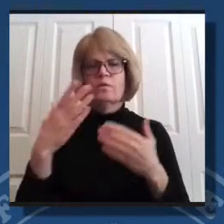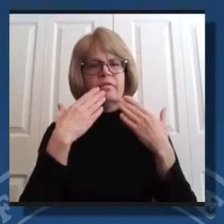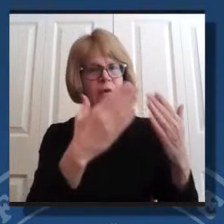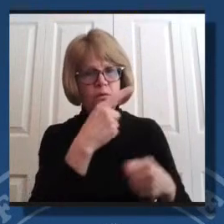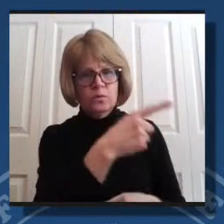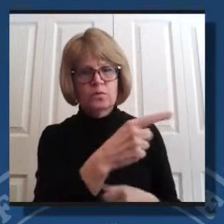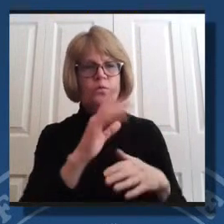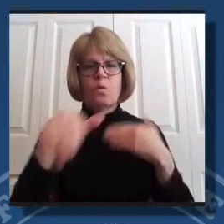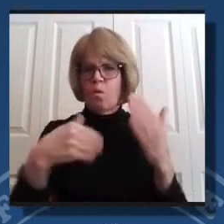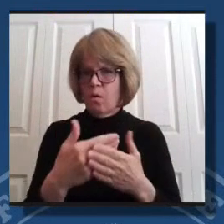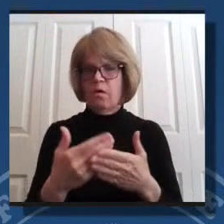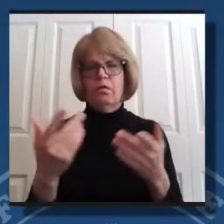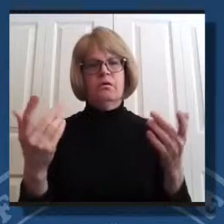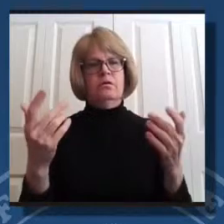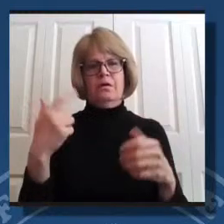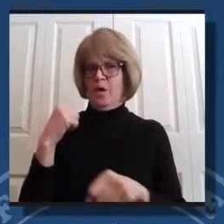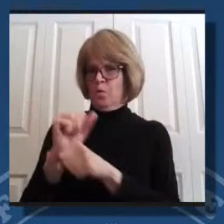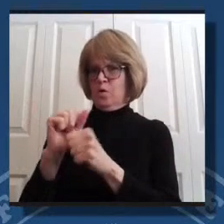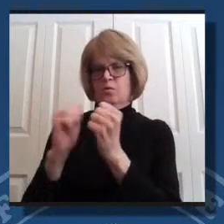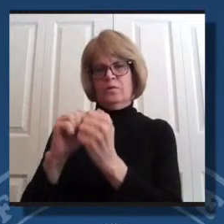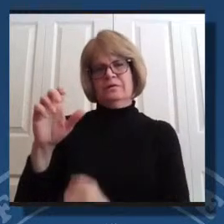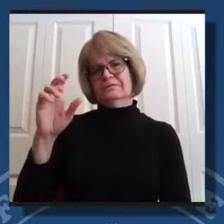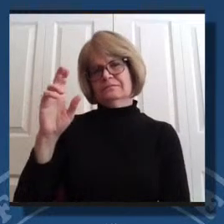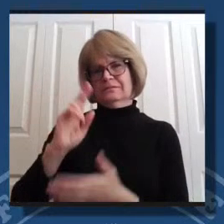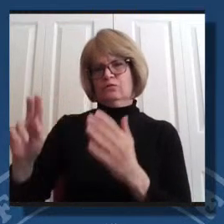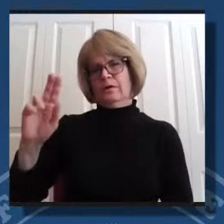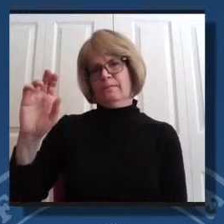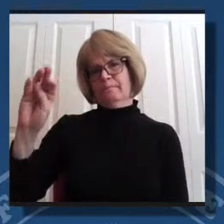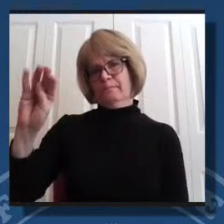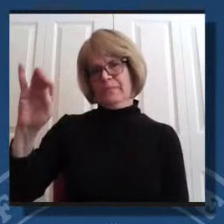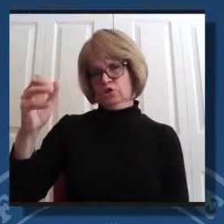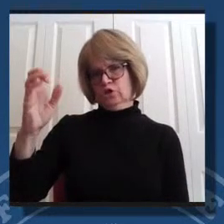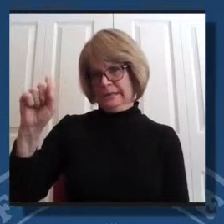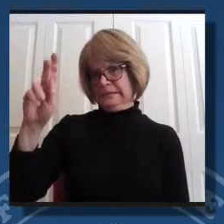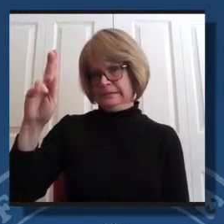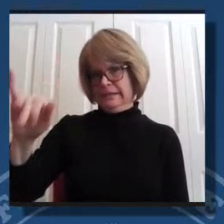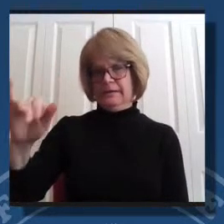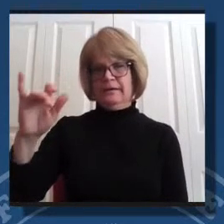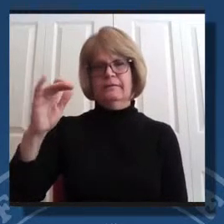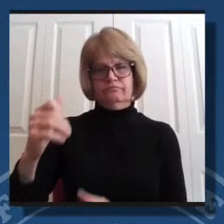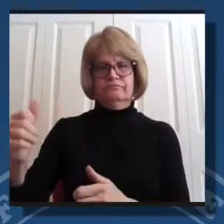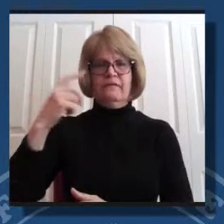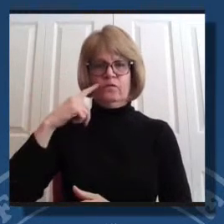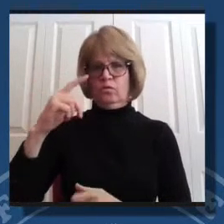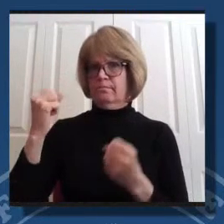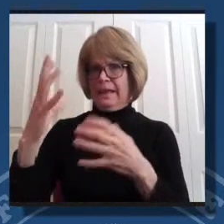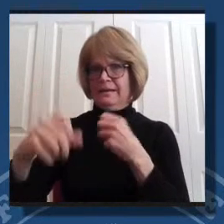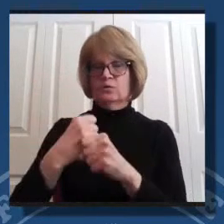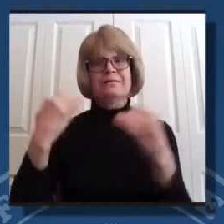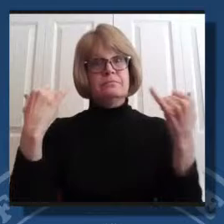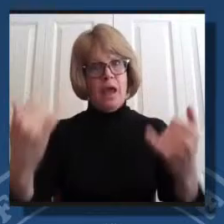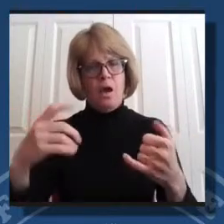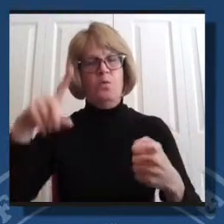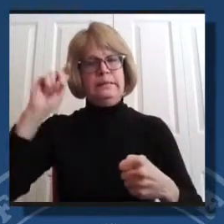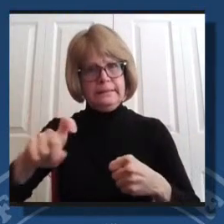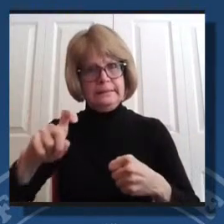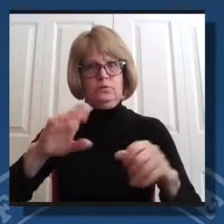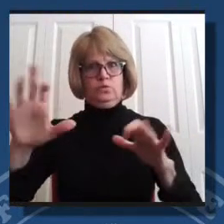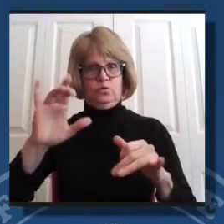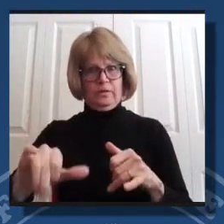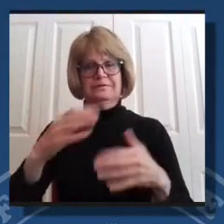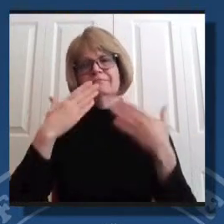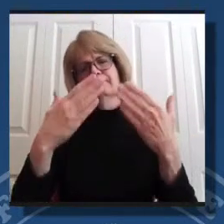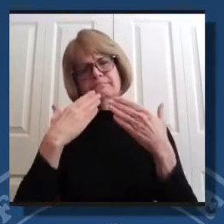Secretary Majeski. I've worked with her for years. I just want to say this is the time we really need to put our foot down. And thank to all of y'all and